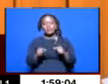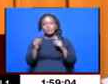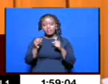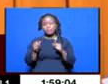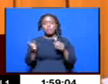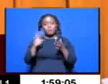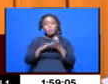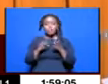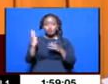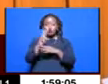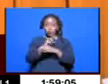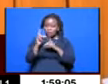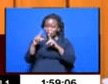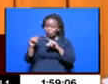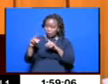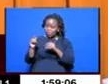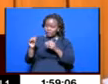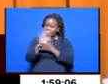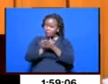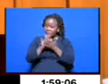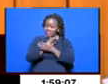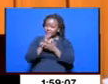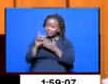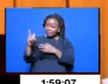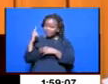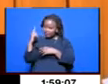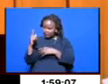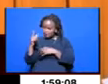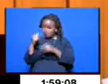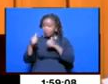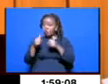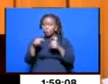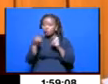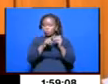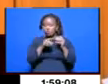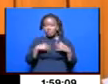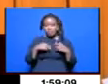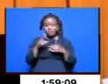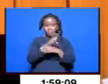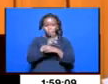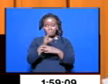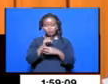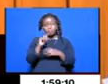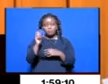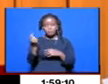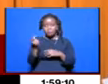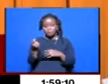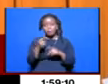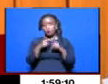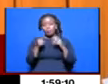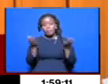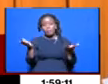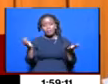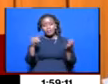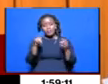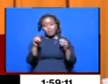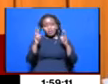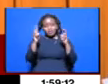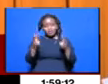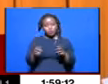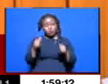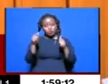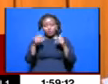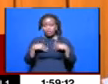basic structure, still has a place in our jurisprudence. However, this is not an issue that has been taken up